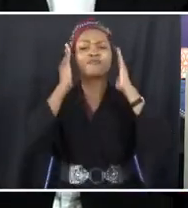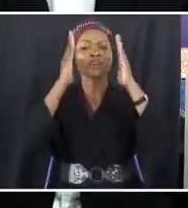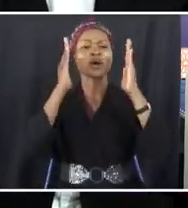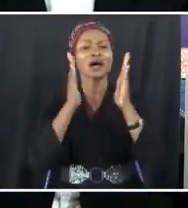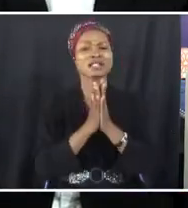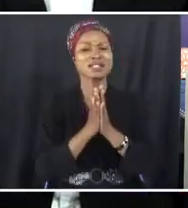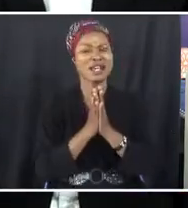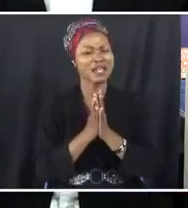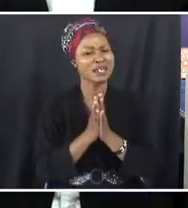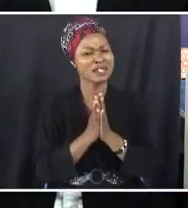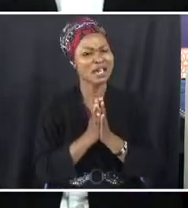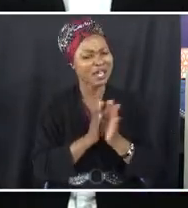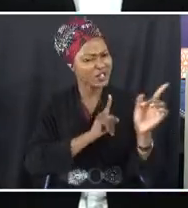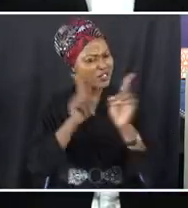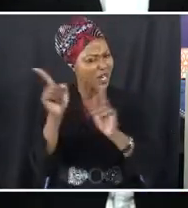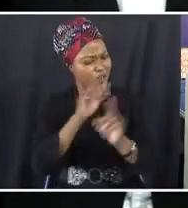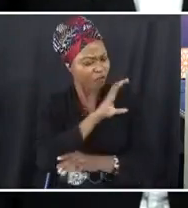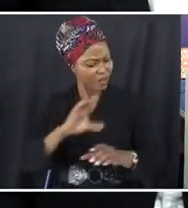the Christian walk,